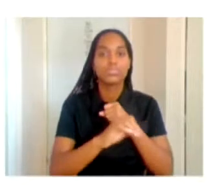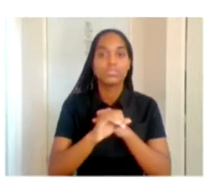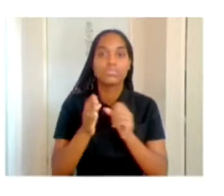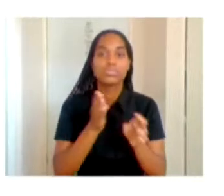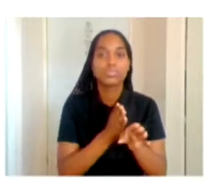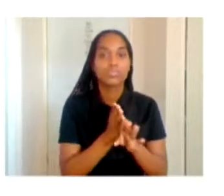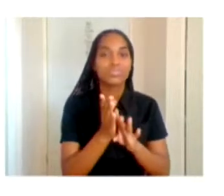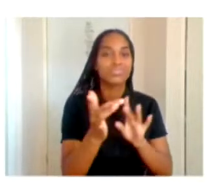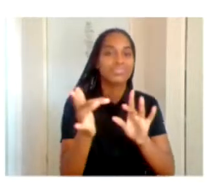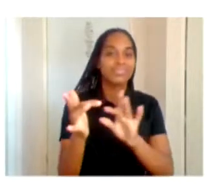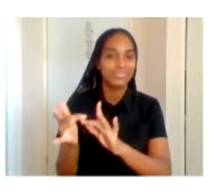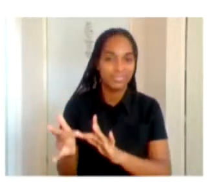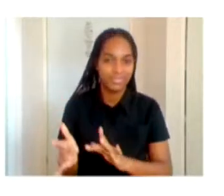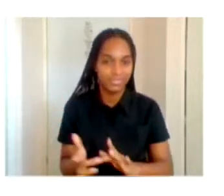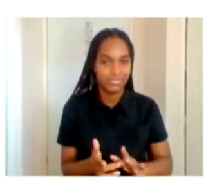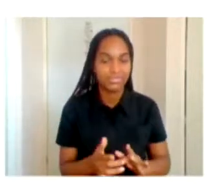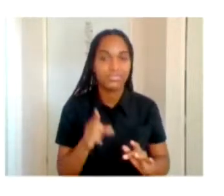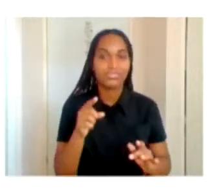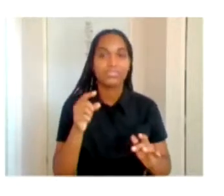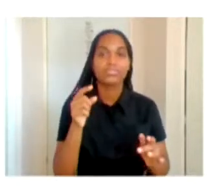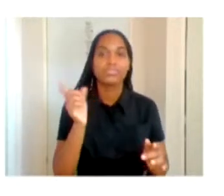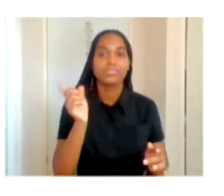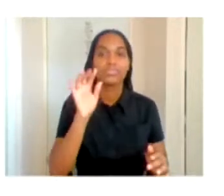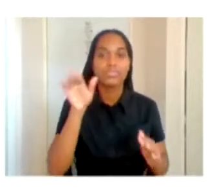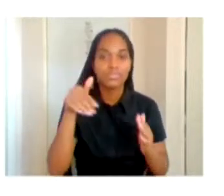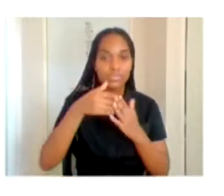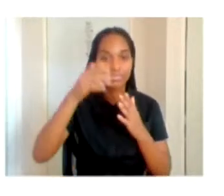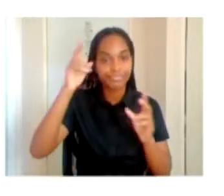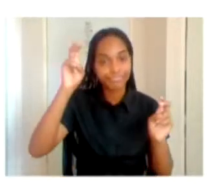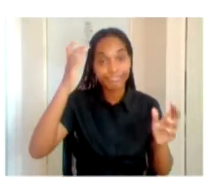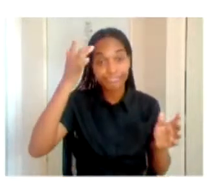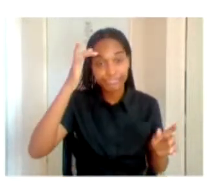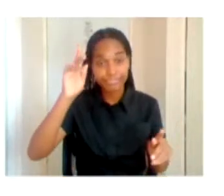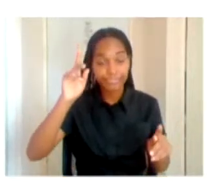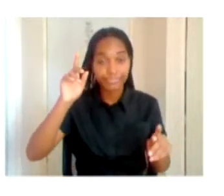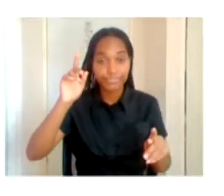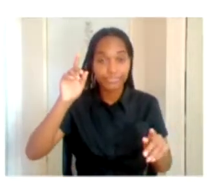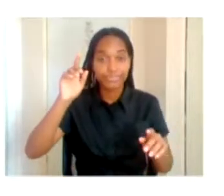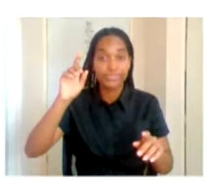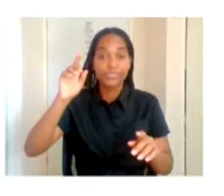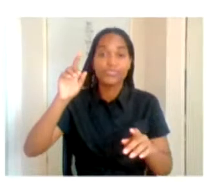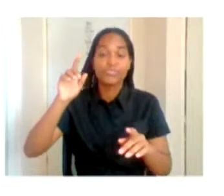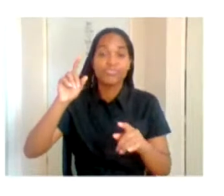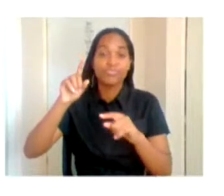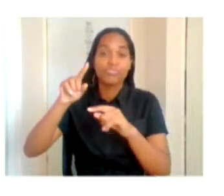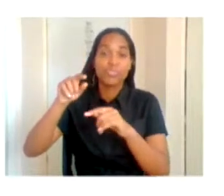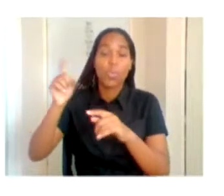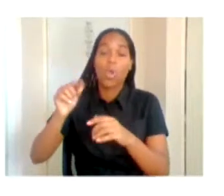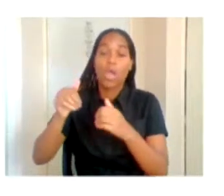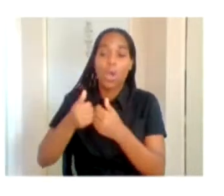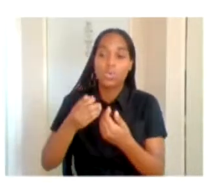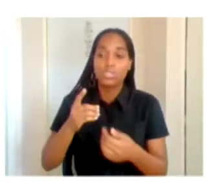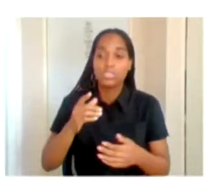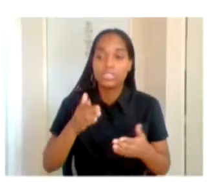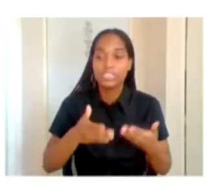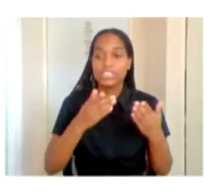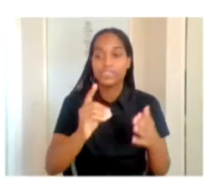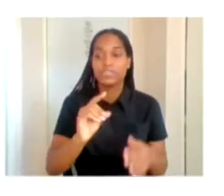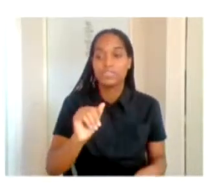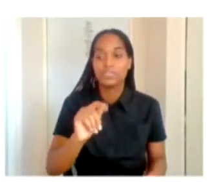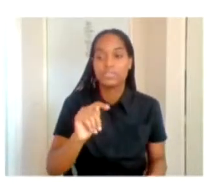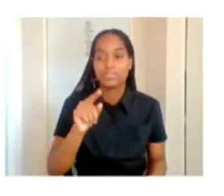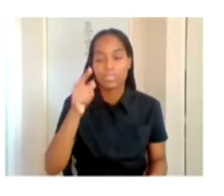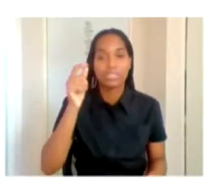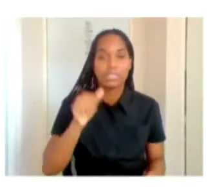the smarts rely in terms of how to deliver data. Because the core network can make a decision across not